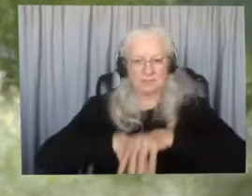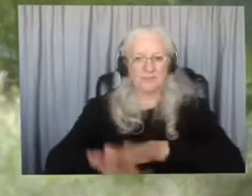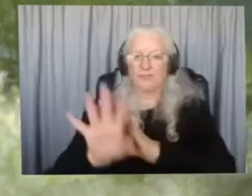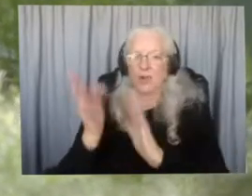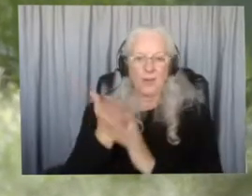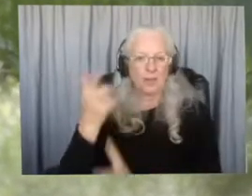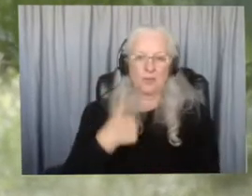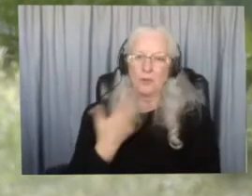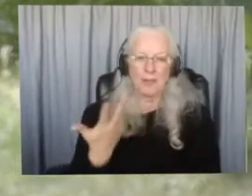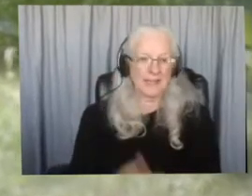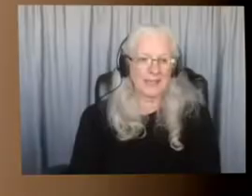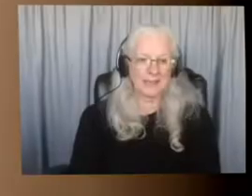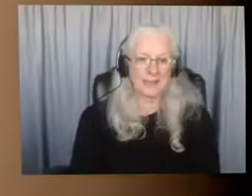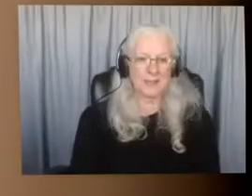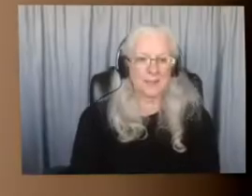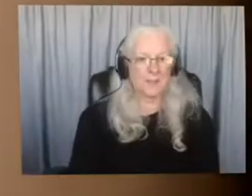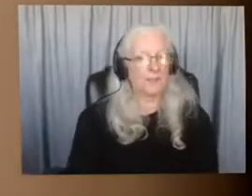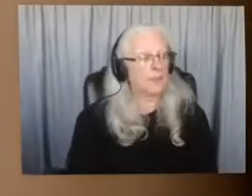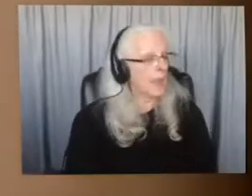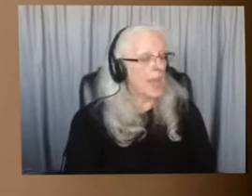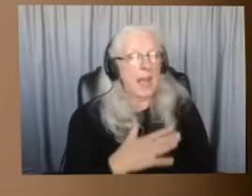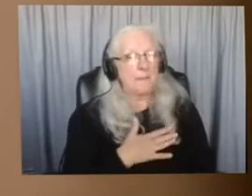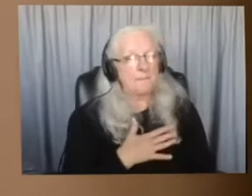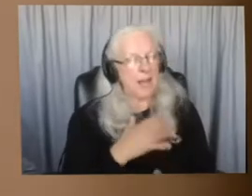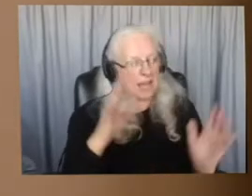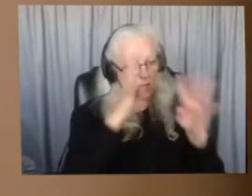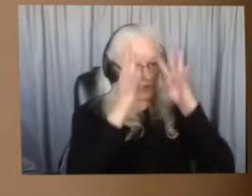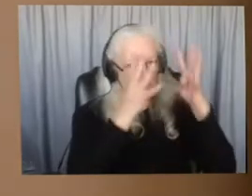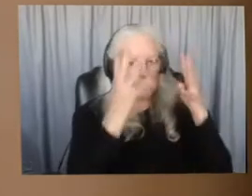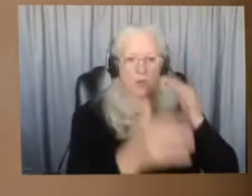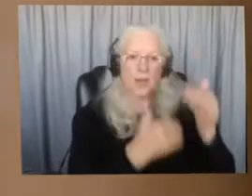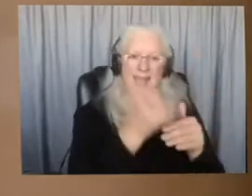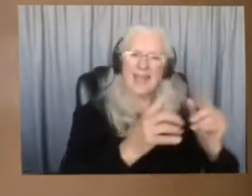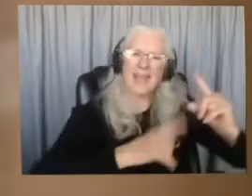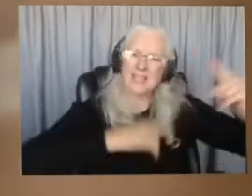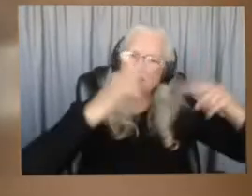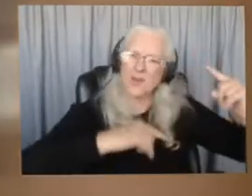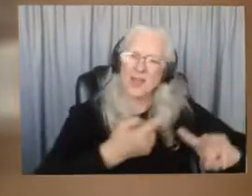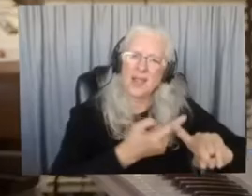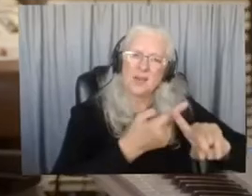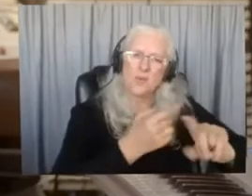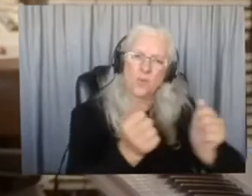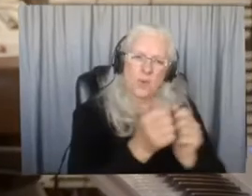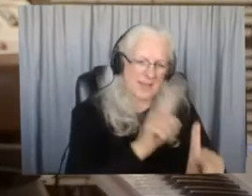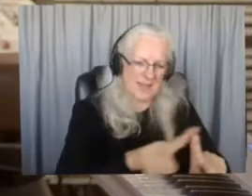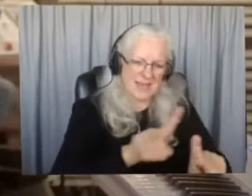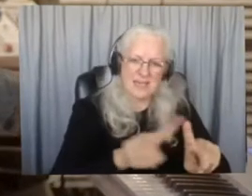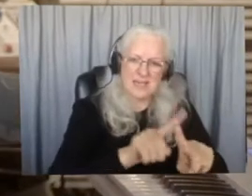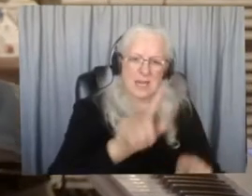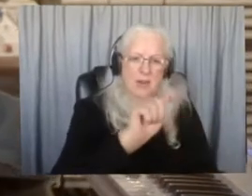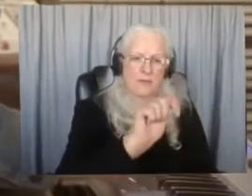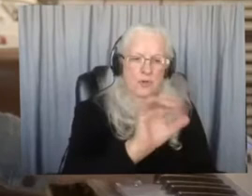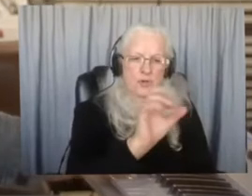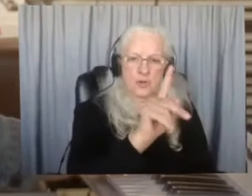My creative process, it varies, I guess, from track to track. I mean, lately I've